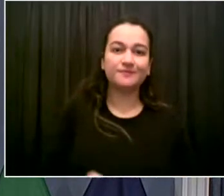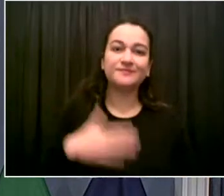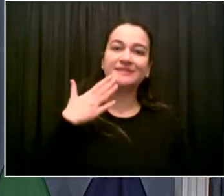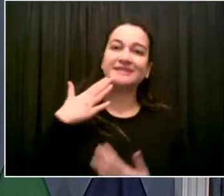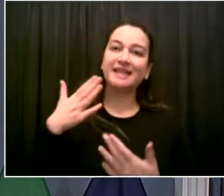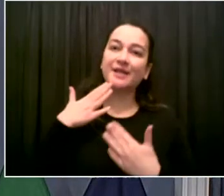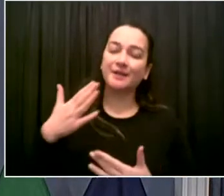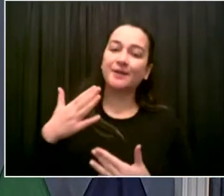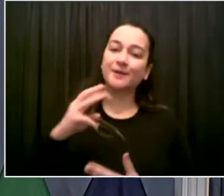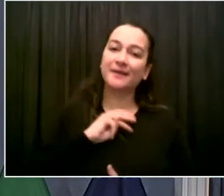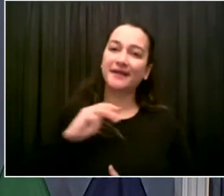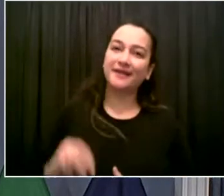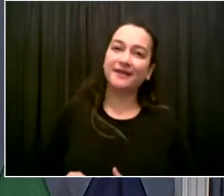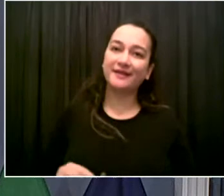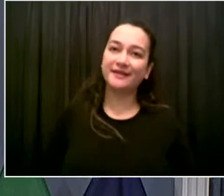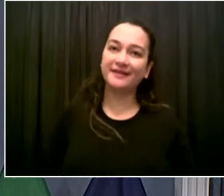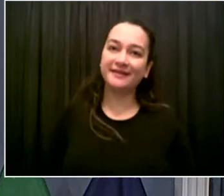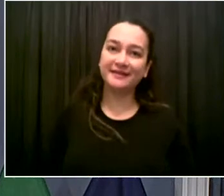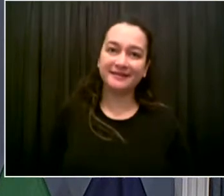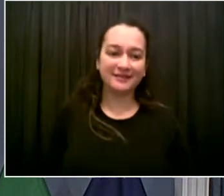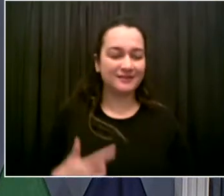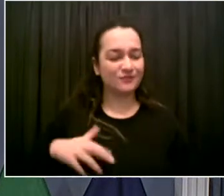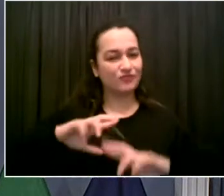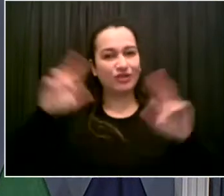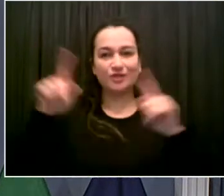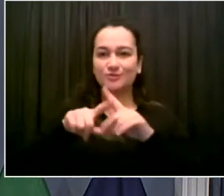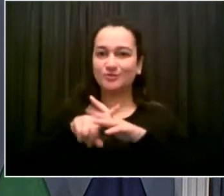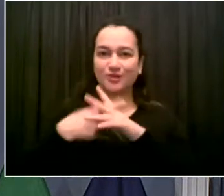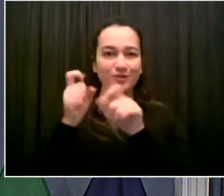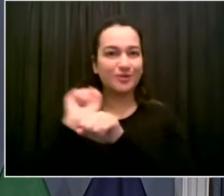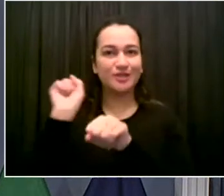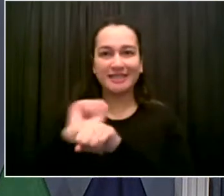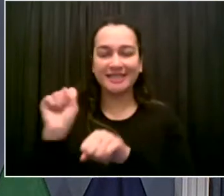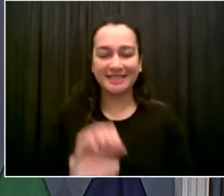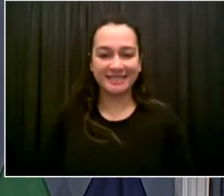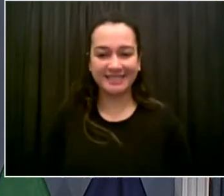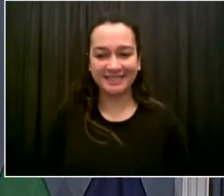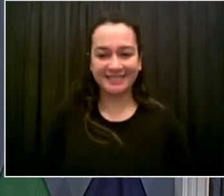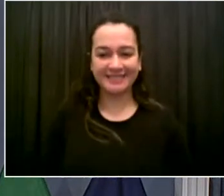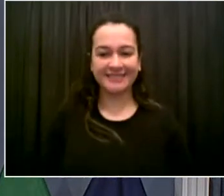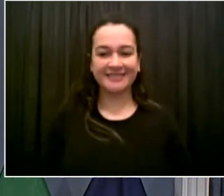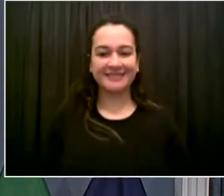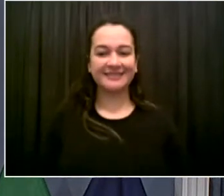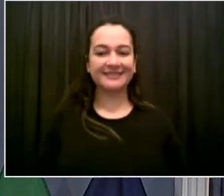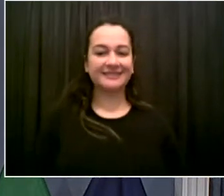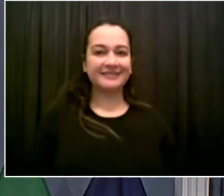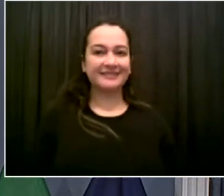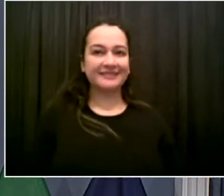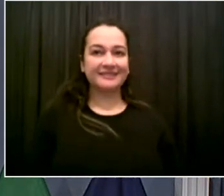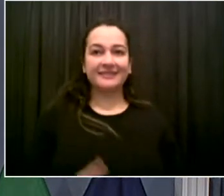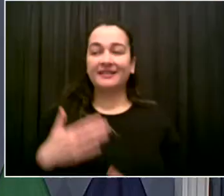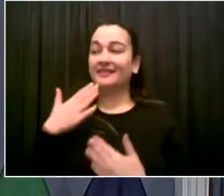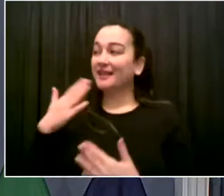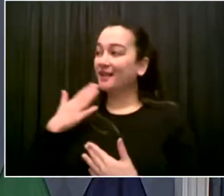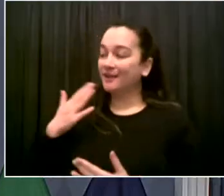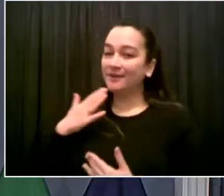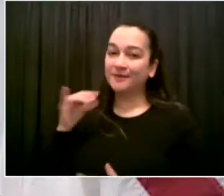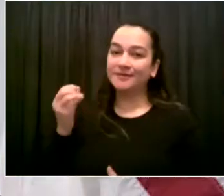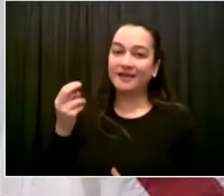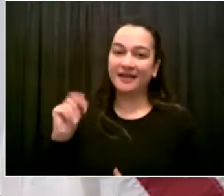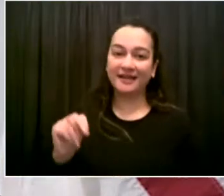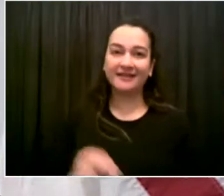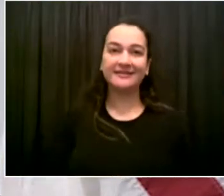Thank you, John, and welcome. I should say welcome back. And to the Cravanni family, we're very happy for you, and thank